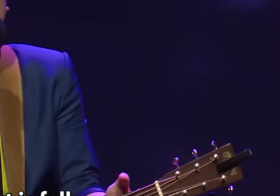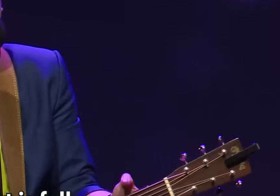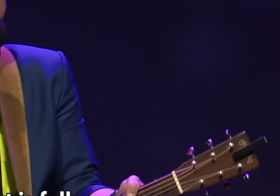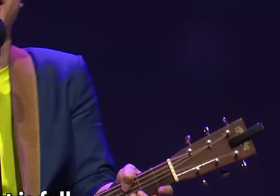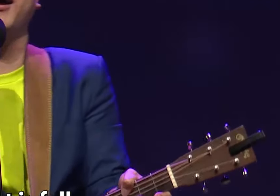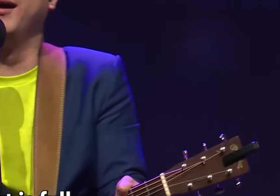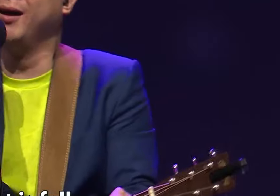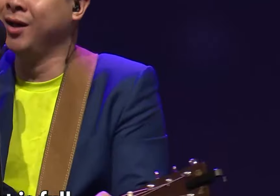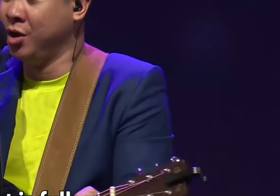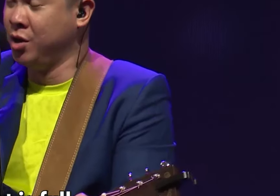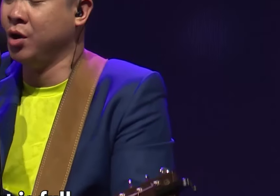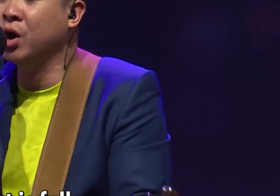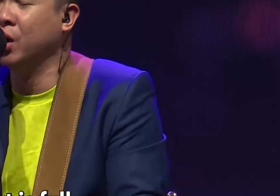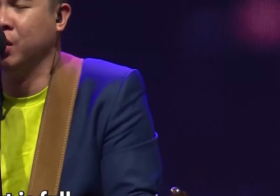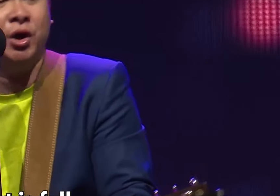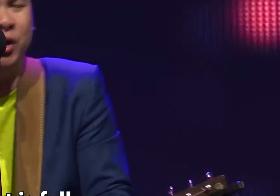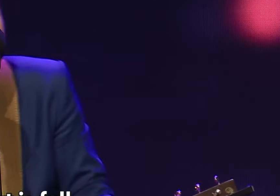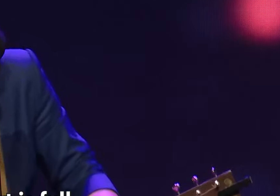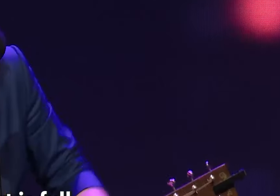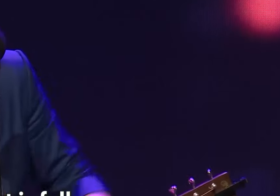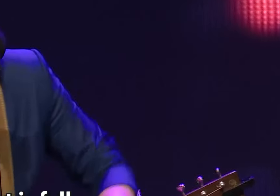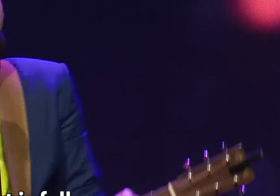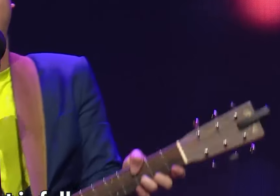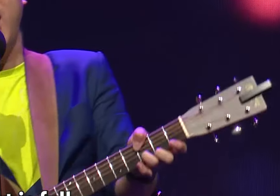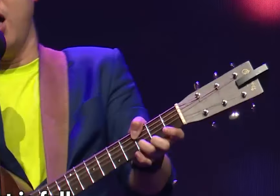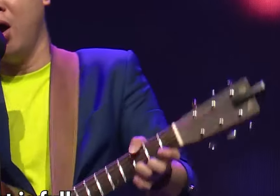heart is full.